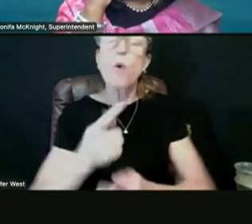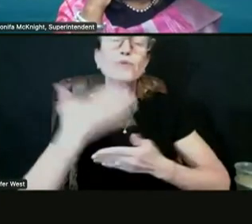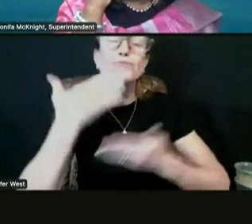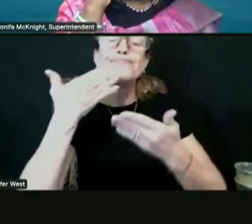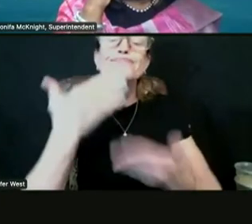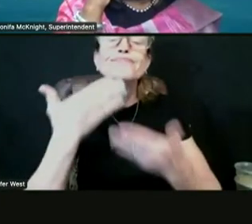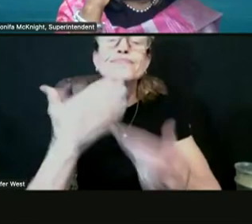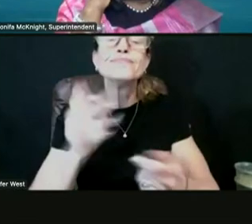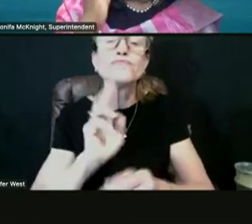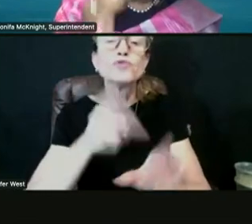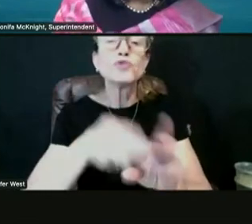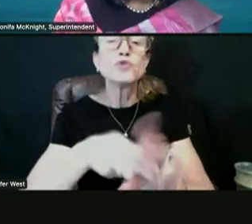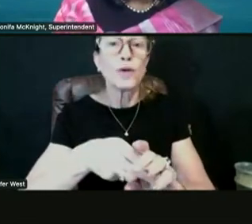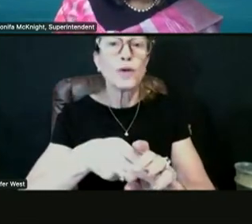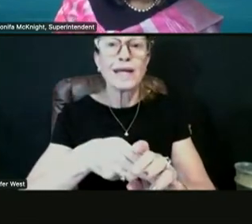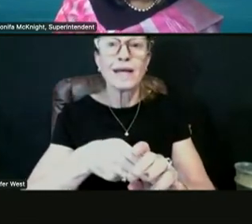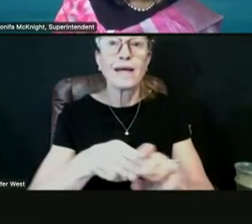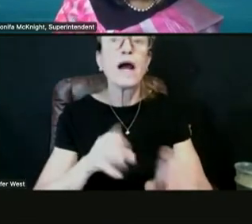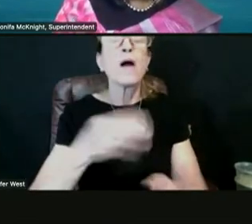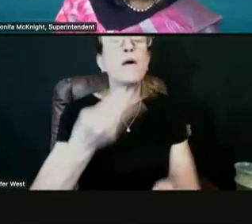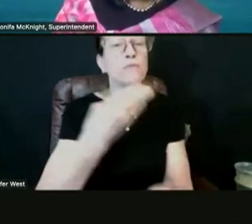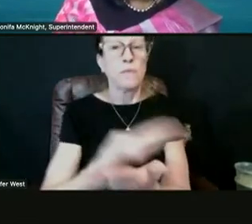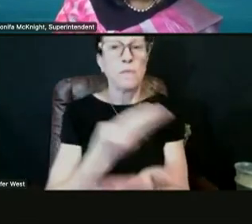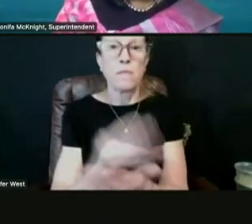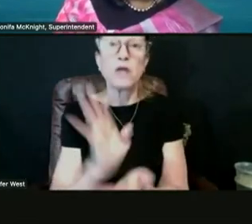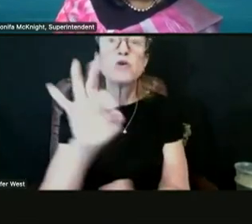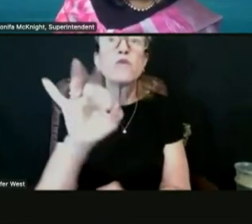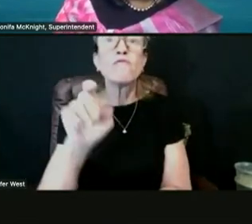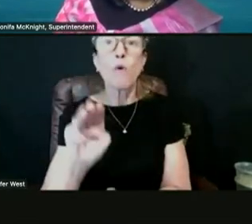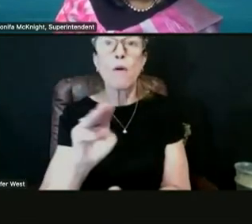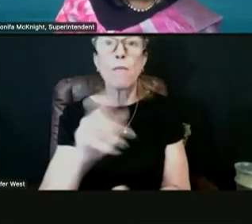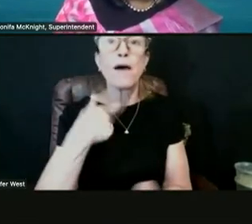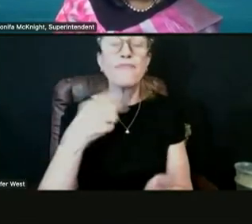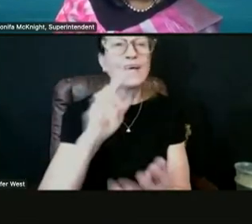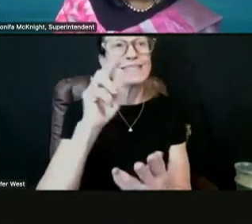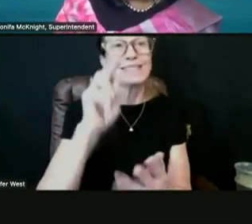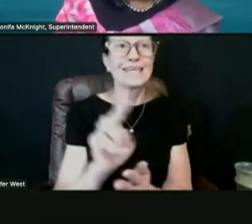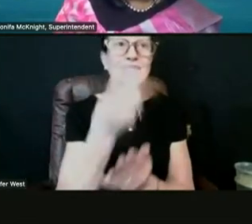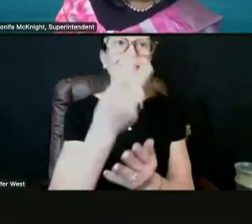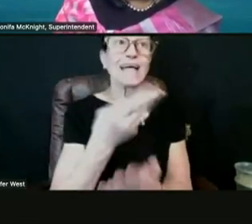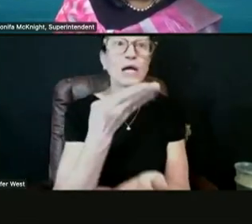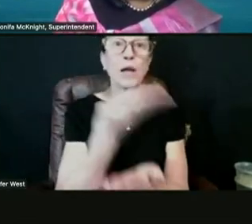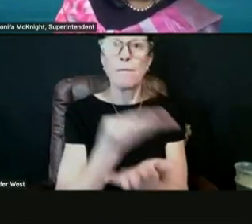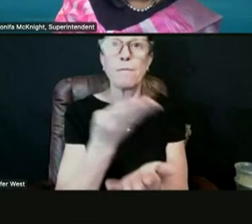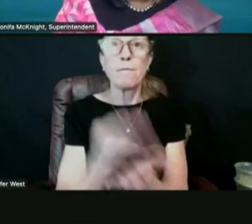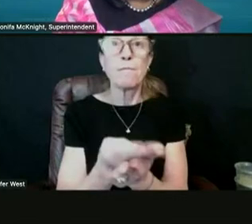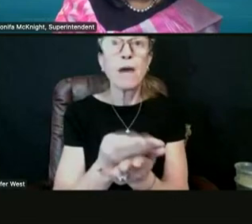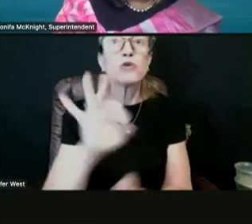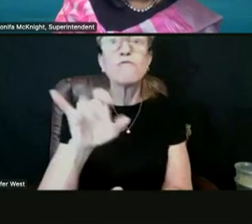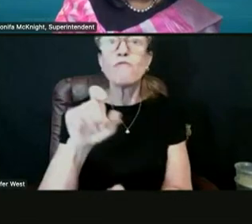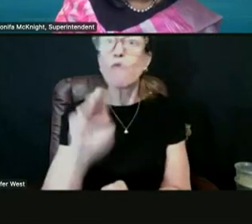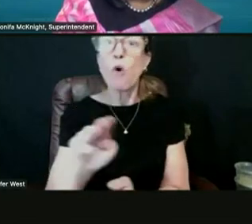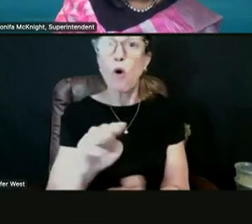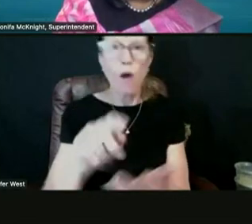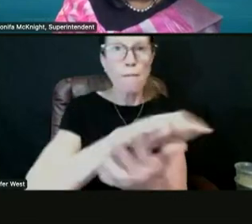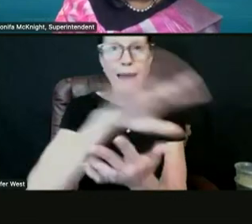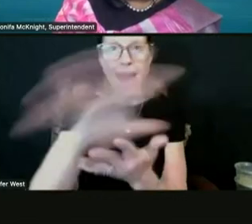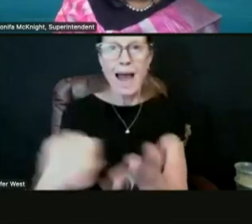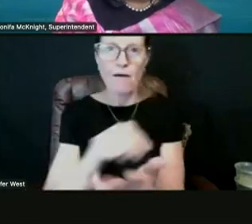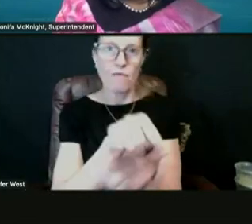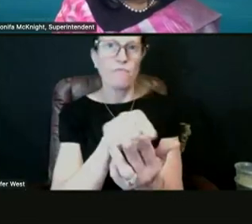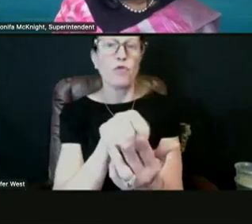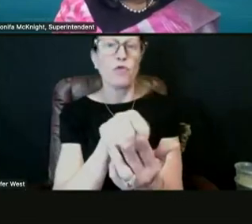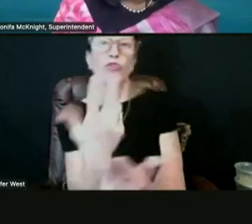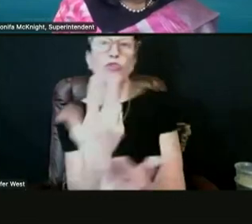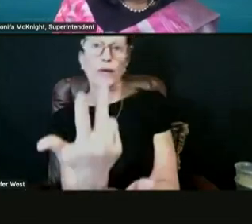budget forum. This is the second of three in a series where you can join us and learn about the process by which the